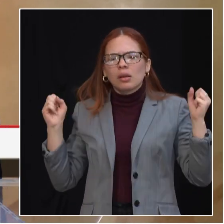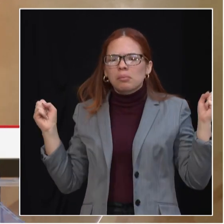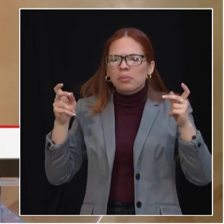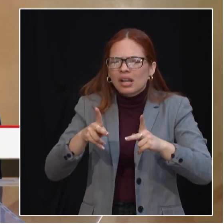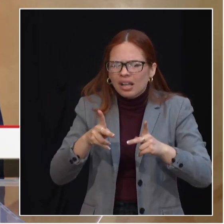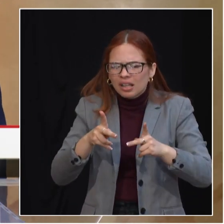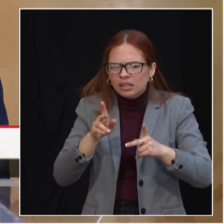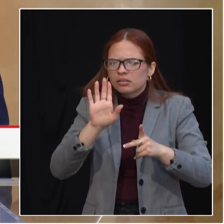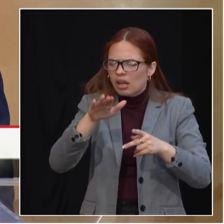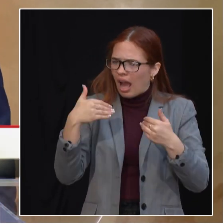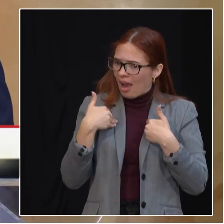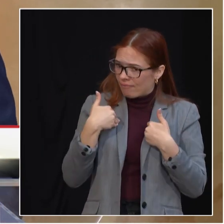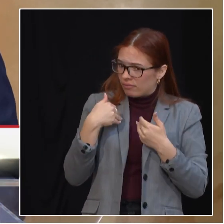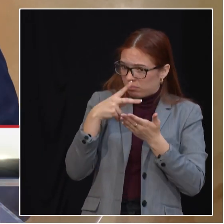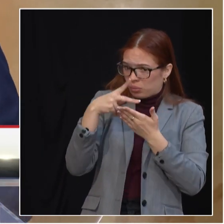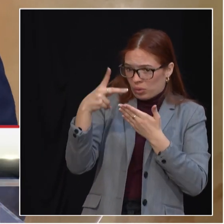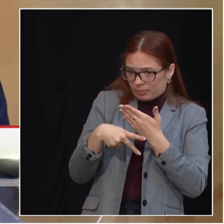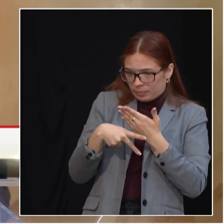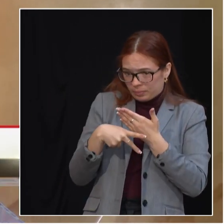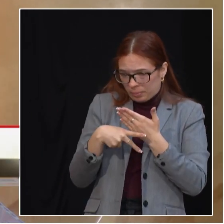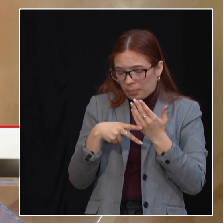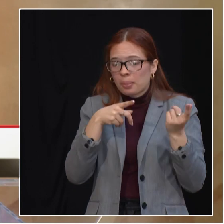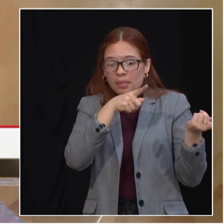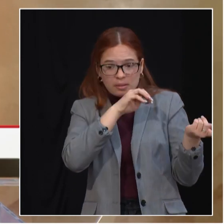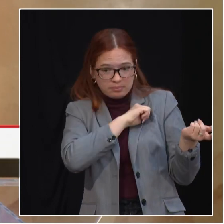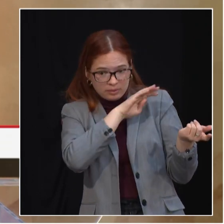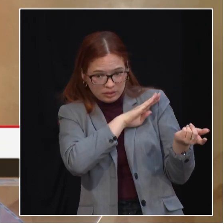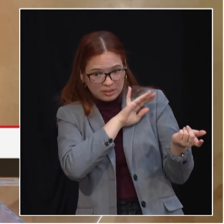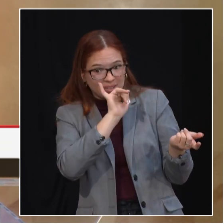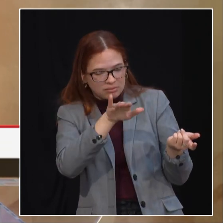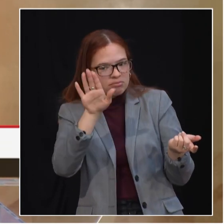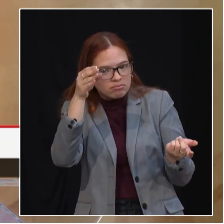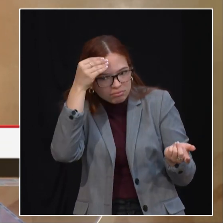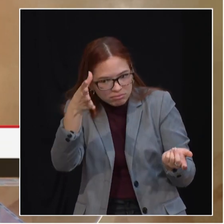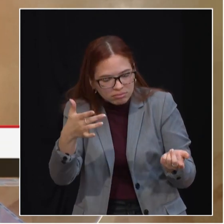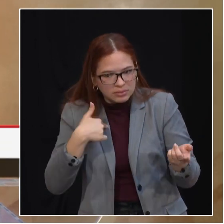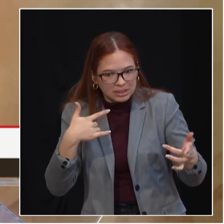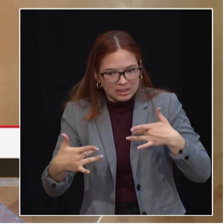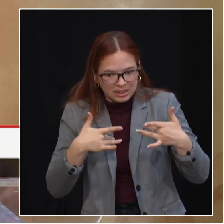the leadership of Muriel Bowser that I'm excited to share with you. Next slide.